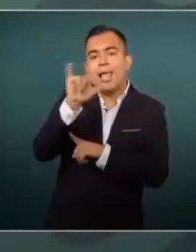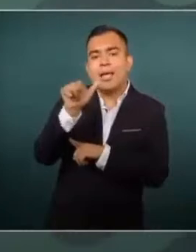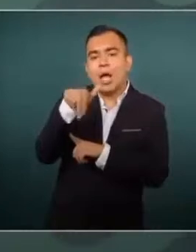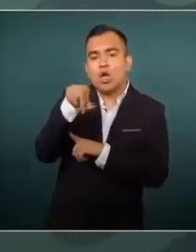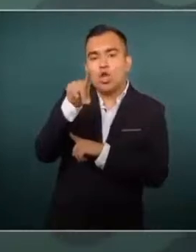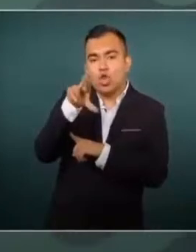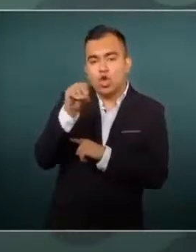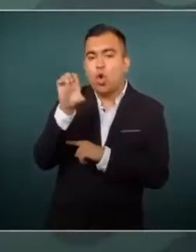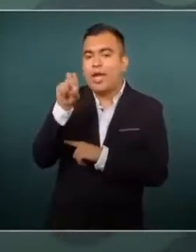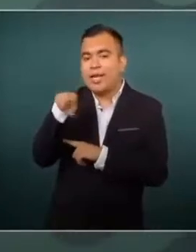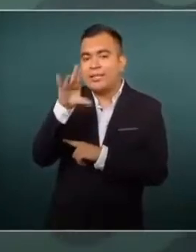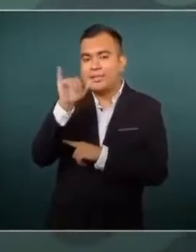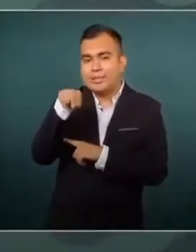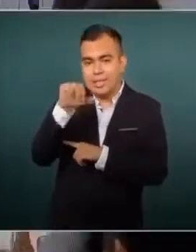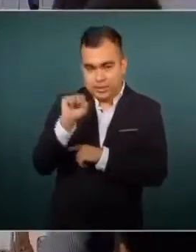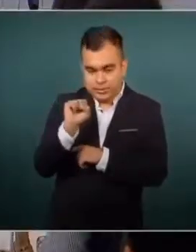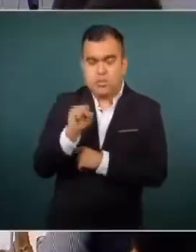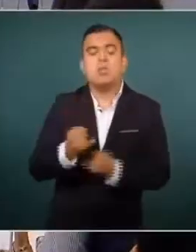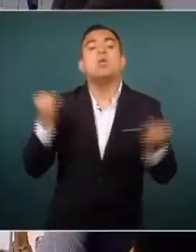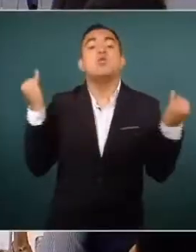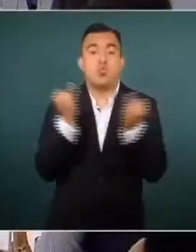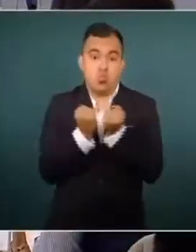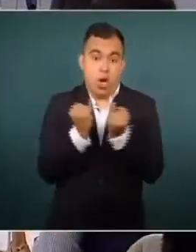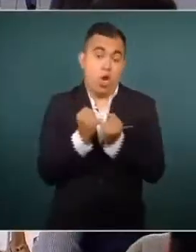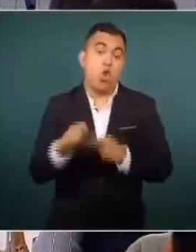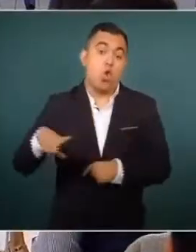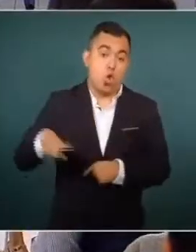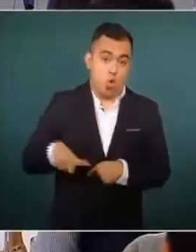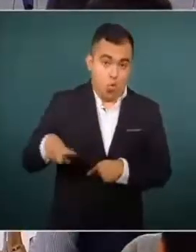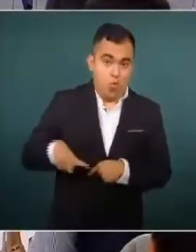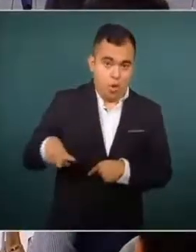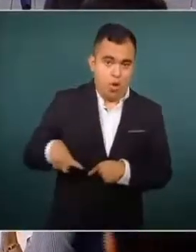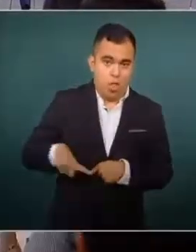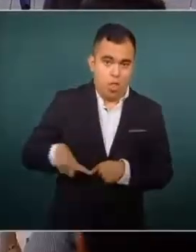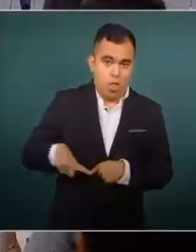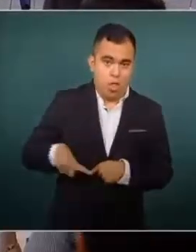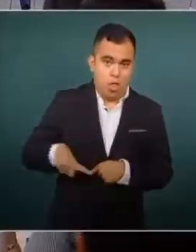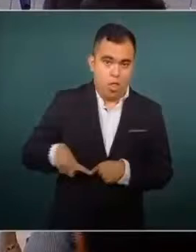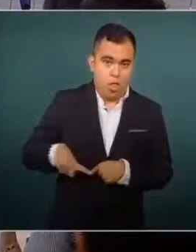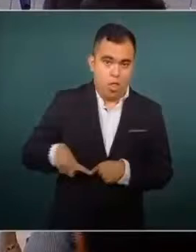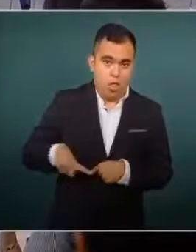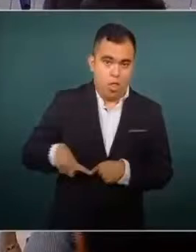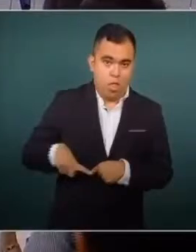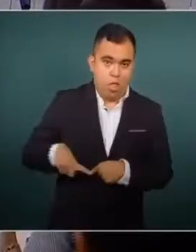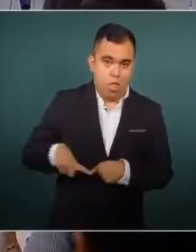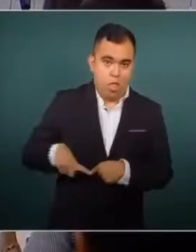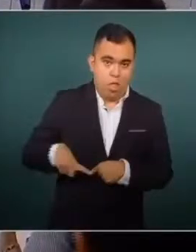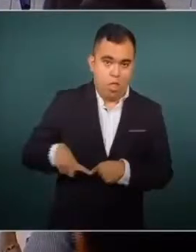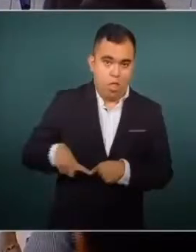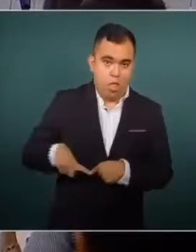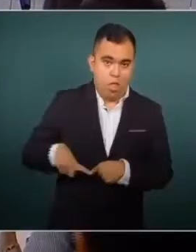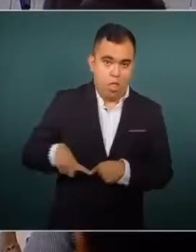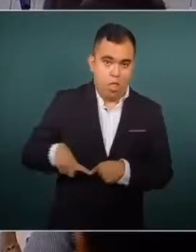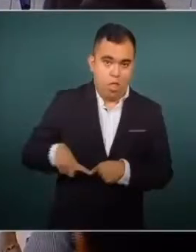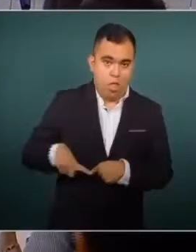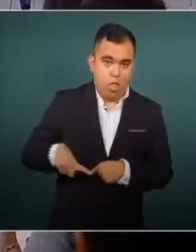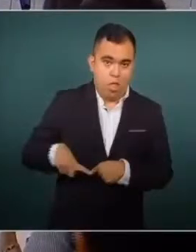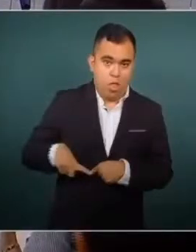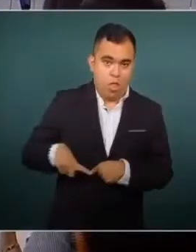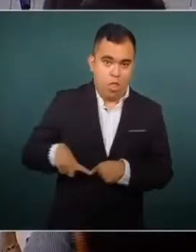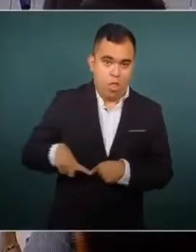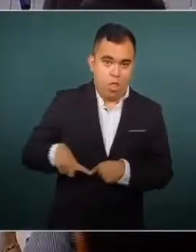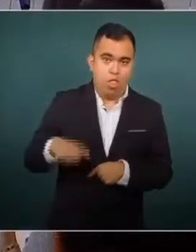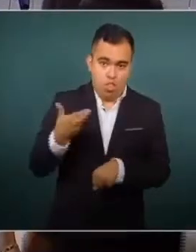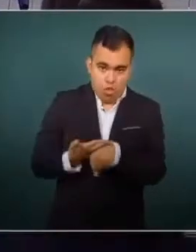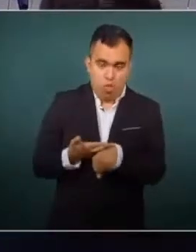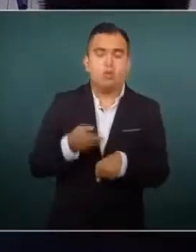gobernador también está trabajando de manera coordinada. And he said the governor is also working in a coordinated